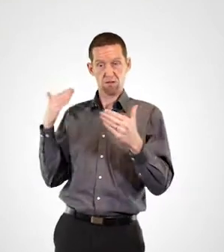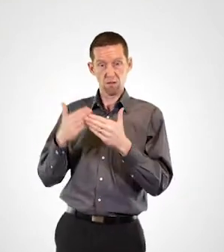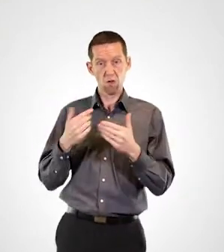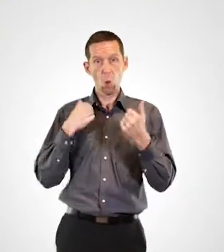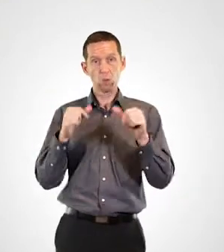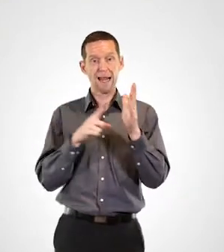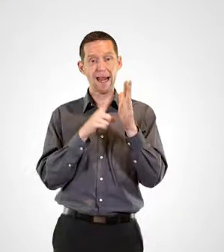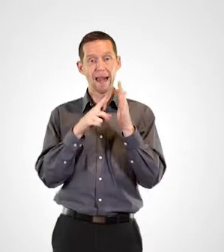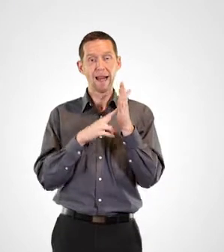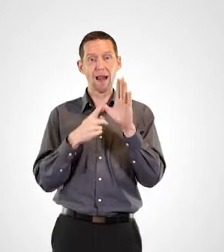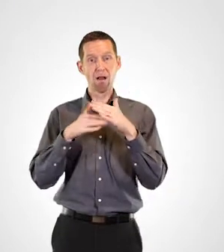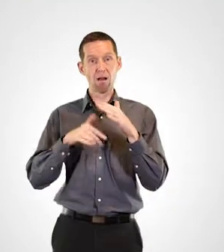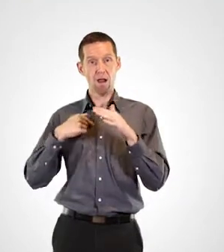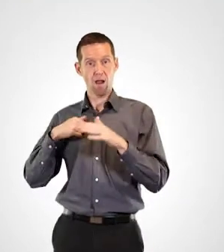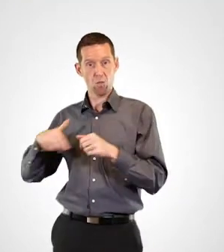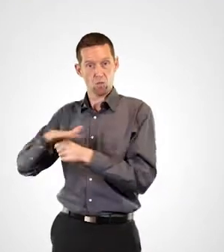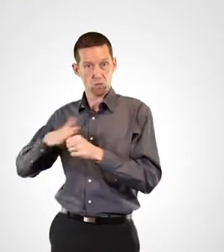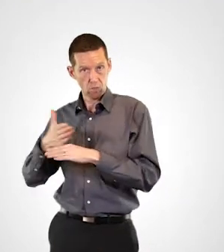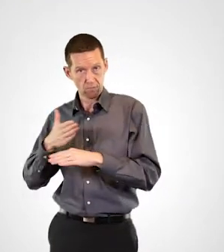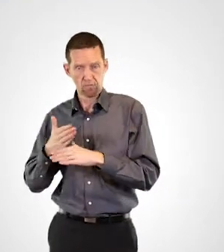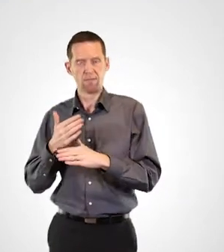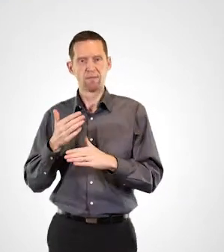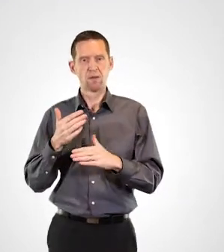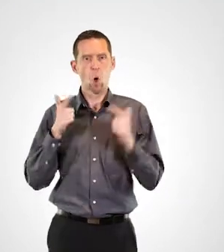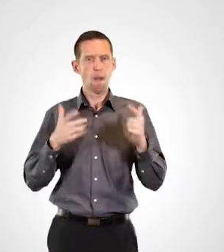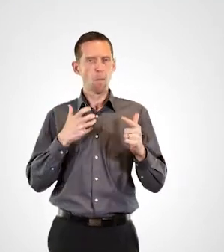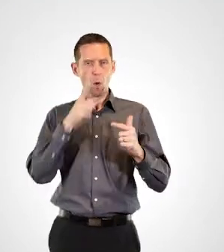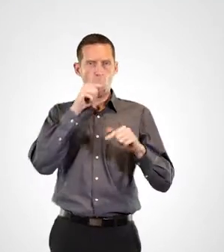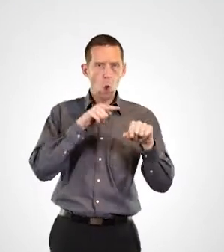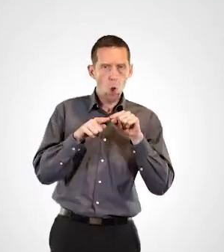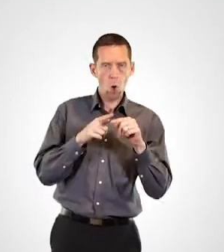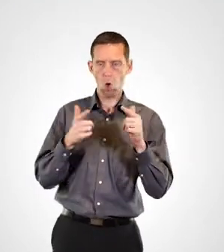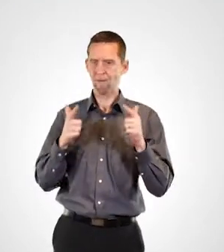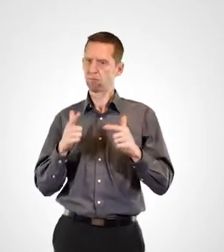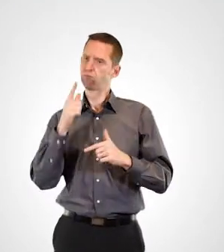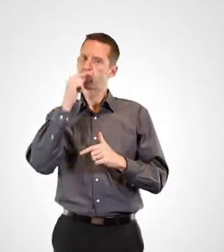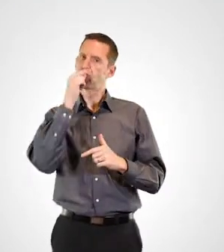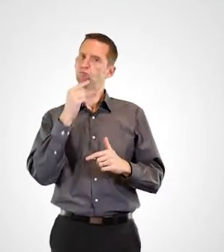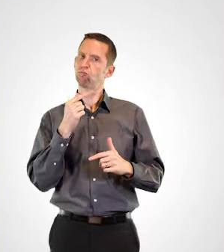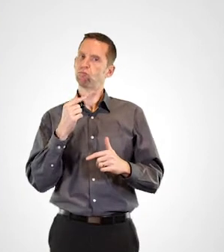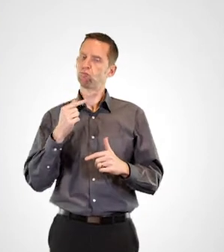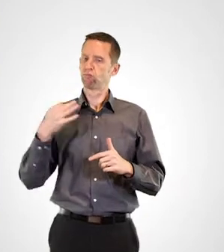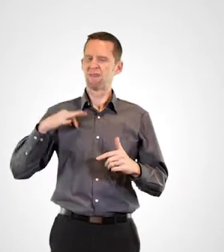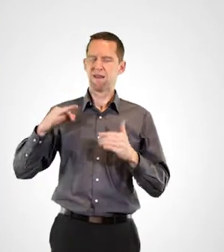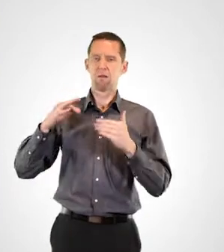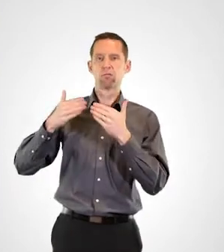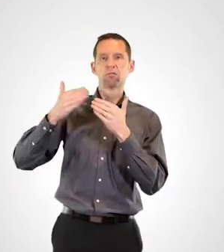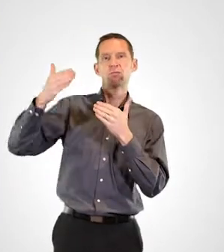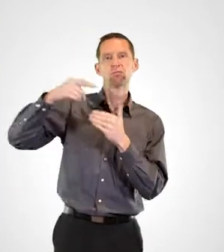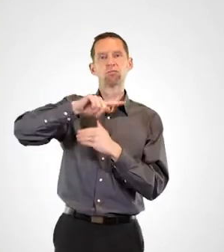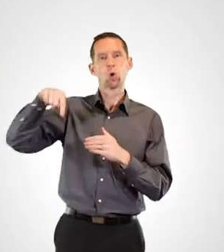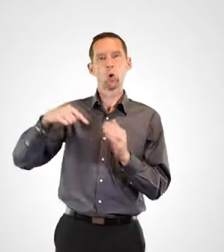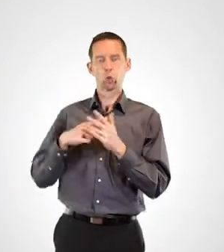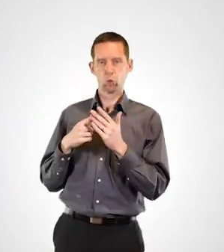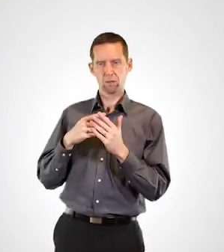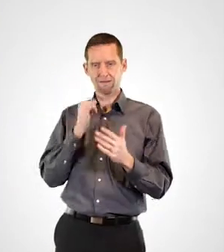using LENA in the clinic. I think we have a lot more to learn. I think it has a lot of potential, a lot of promise for